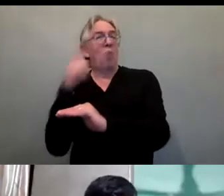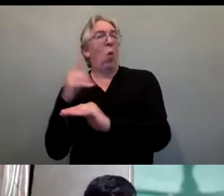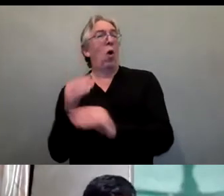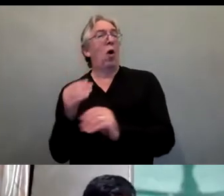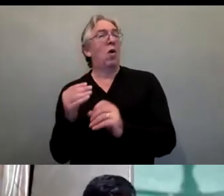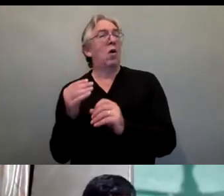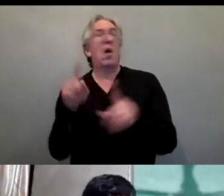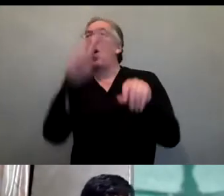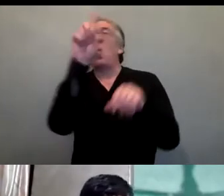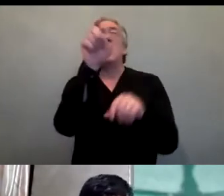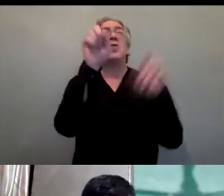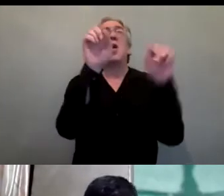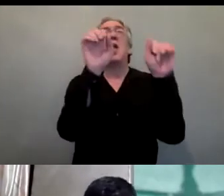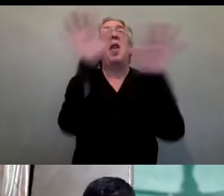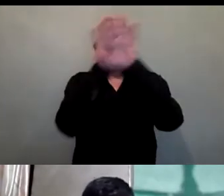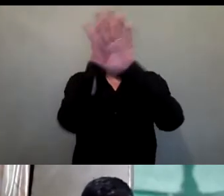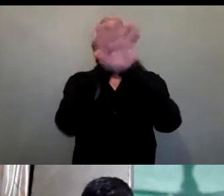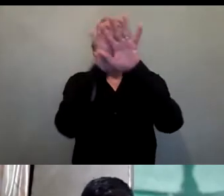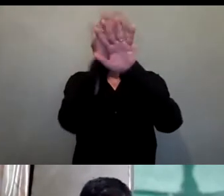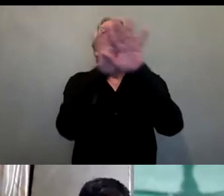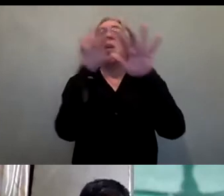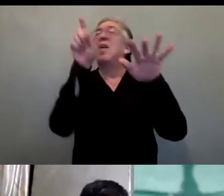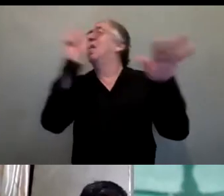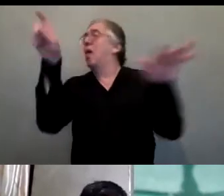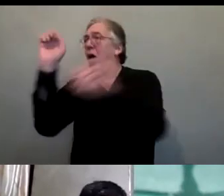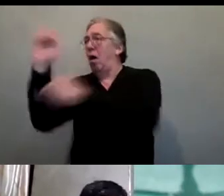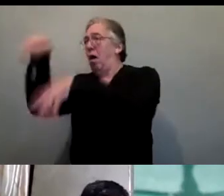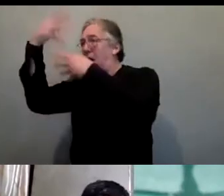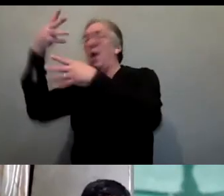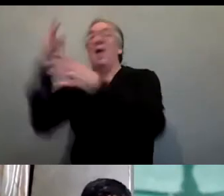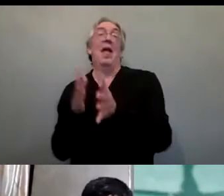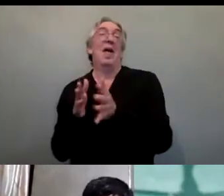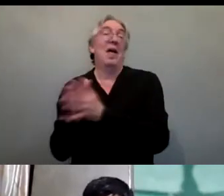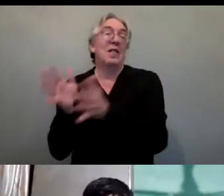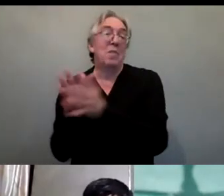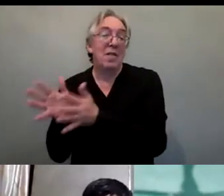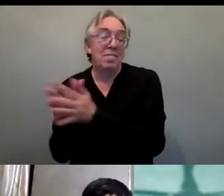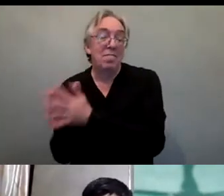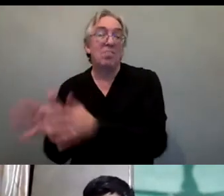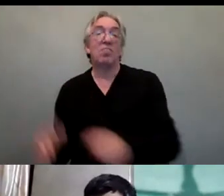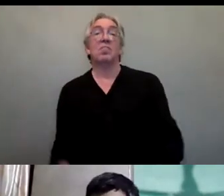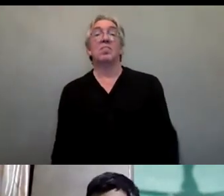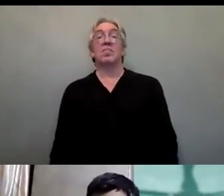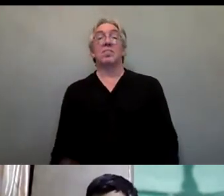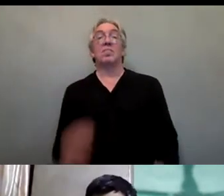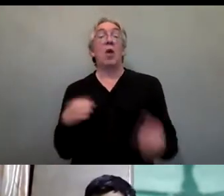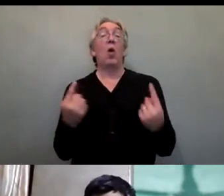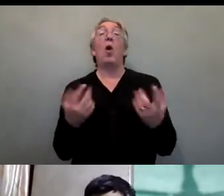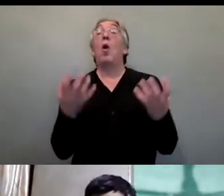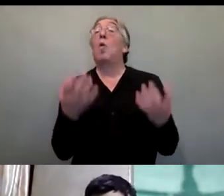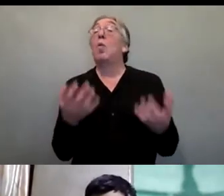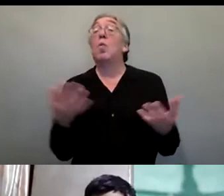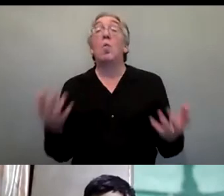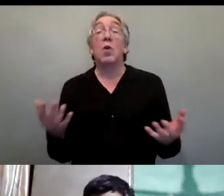wanted to ensure there was ease of access between survey sections. so it's easy to navigate. We